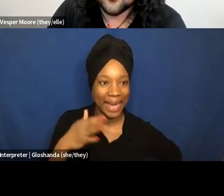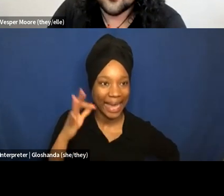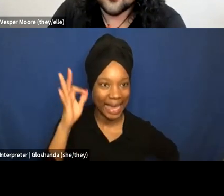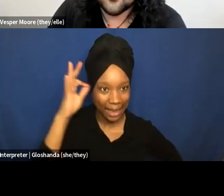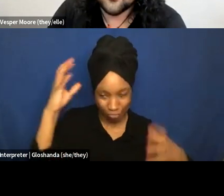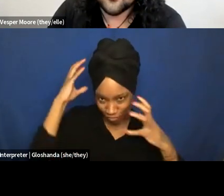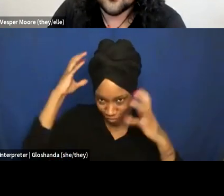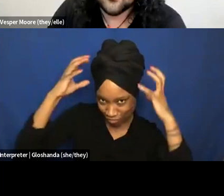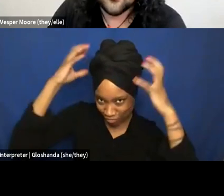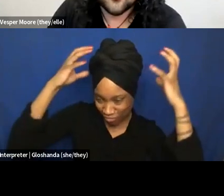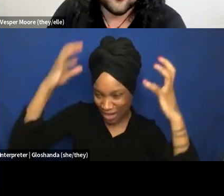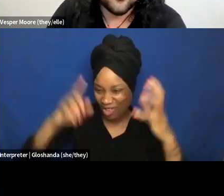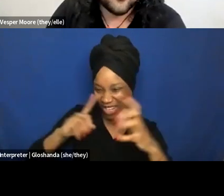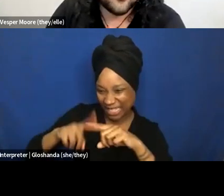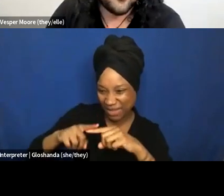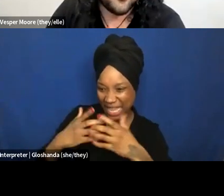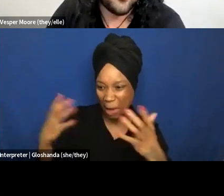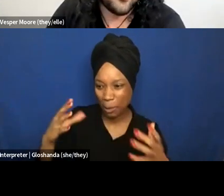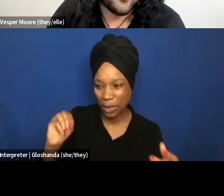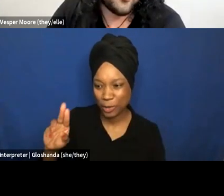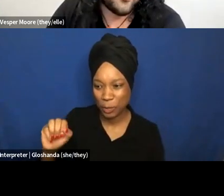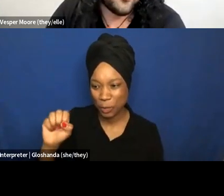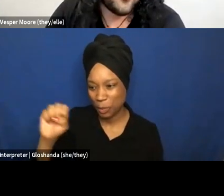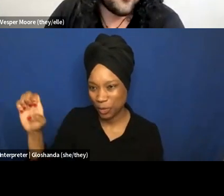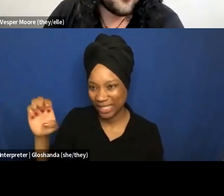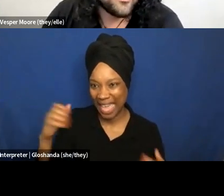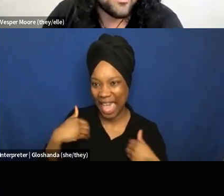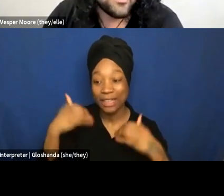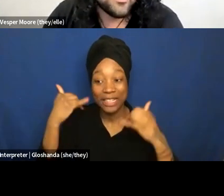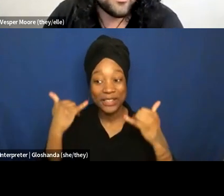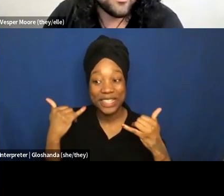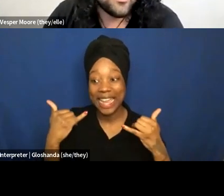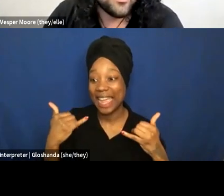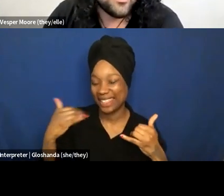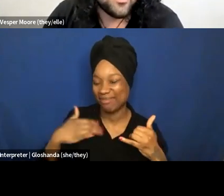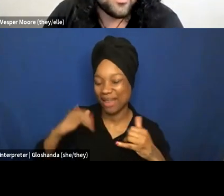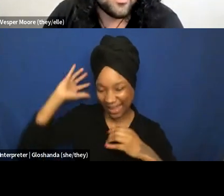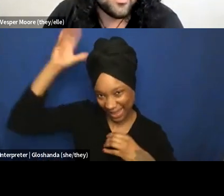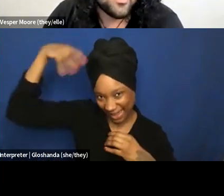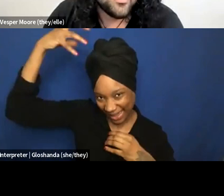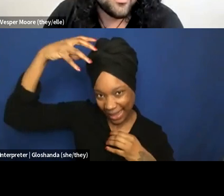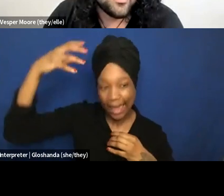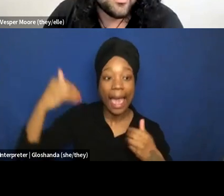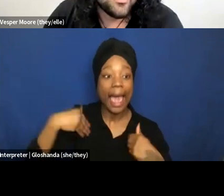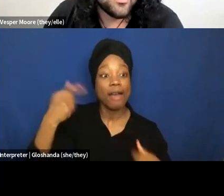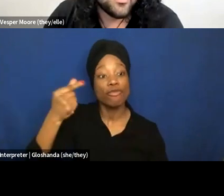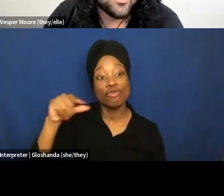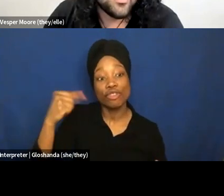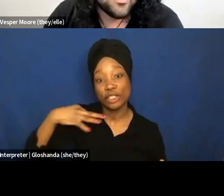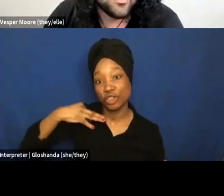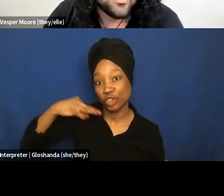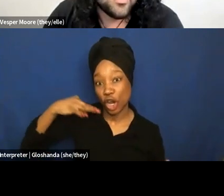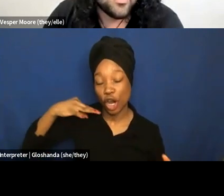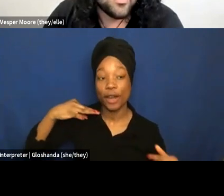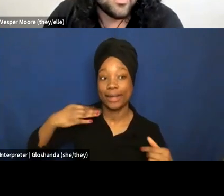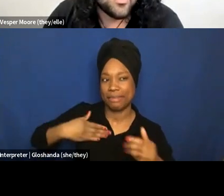much mousse I put in it. Today, hairstyle, I'm wearing a green shirt, and behind me